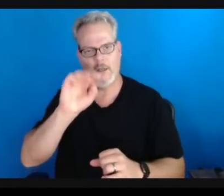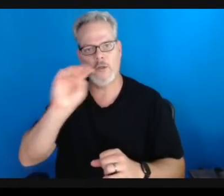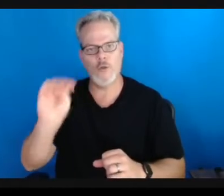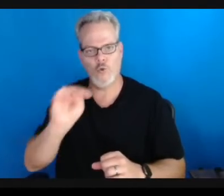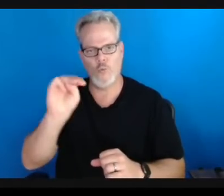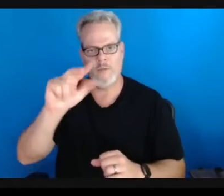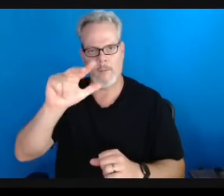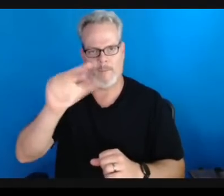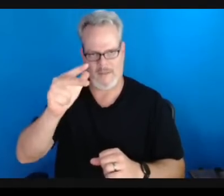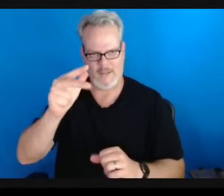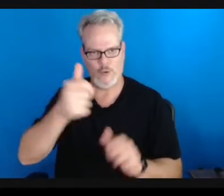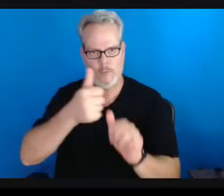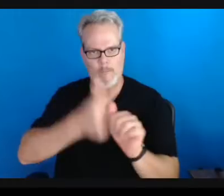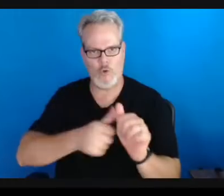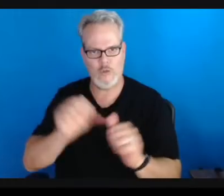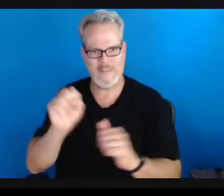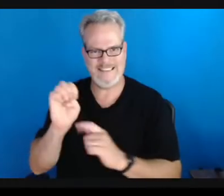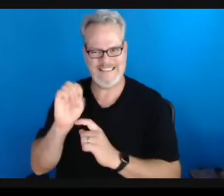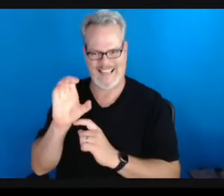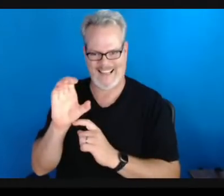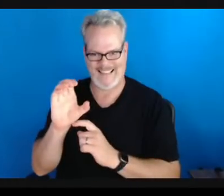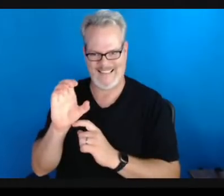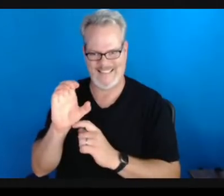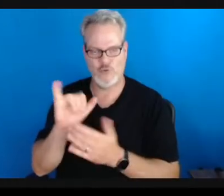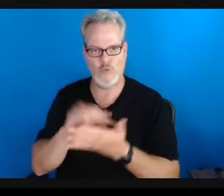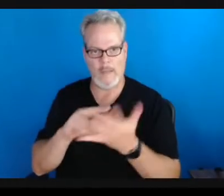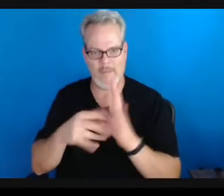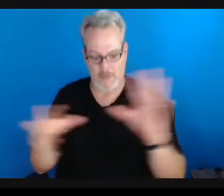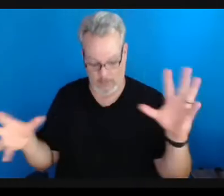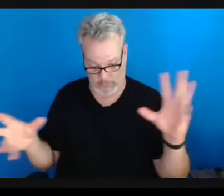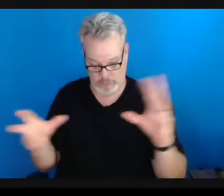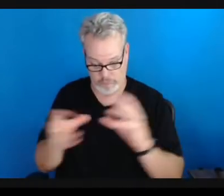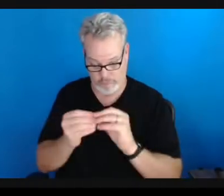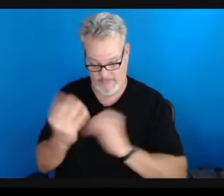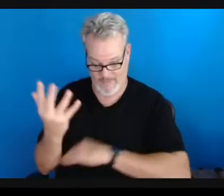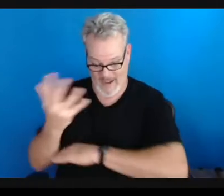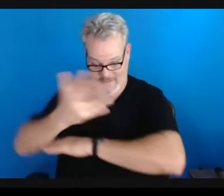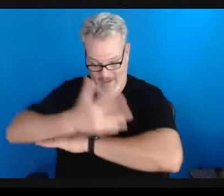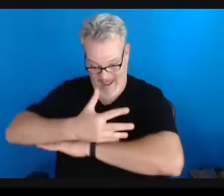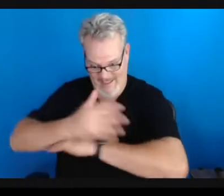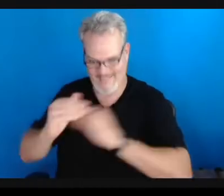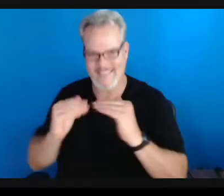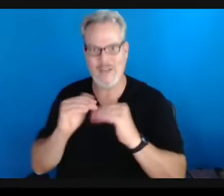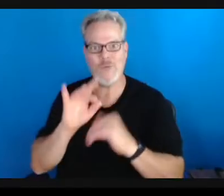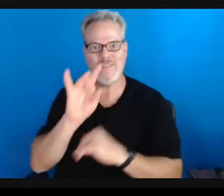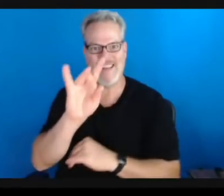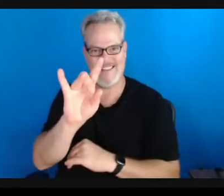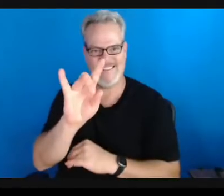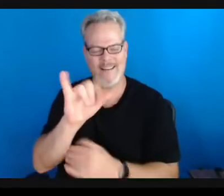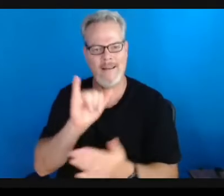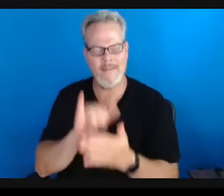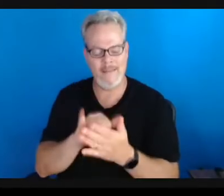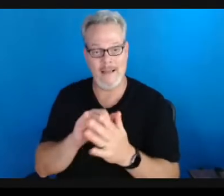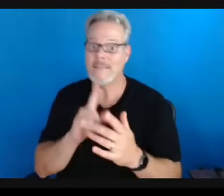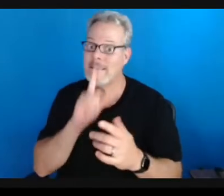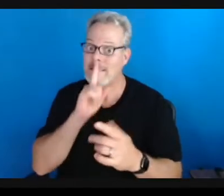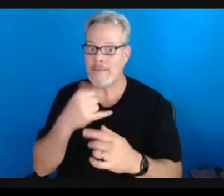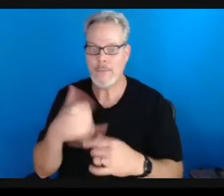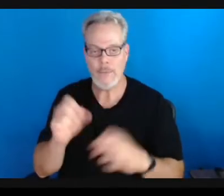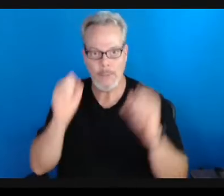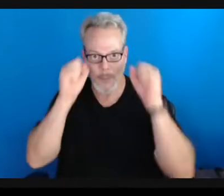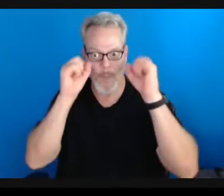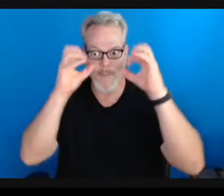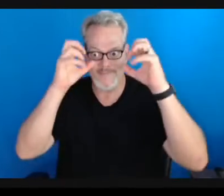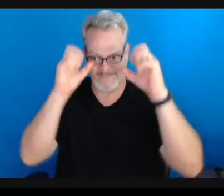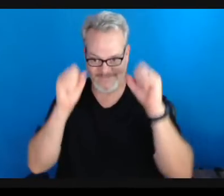whole next 5 or 6 days, and that gets you to the 8 you see there. So pretty amazing era here